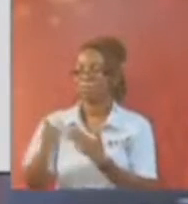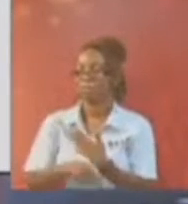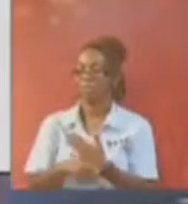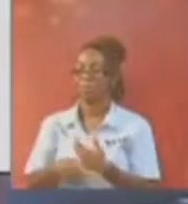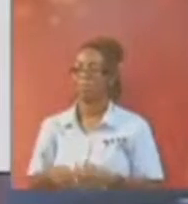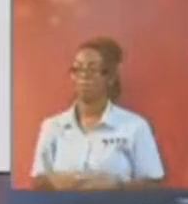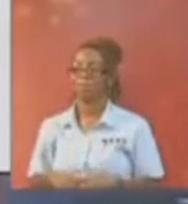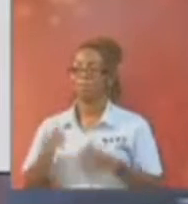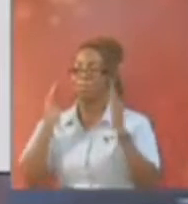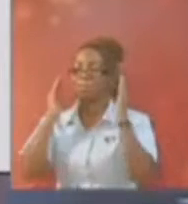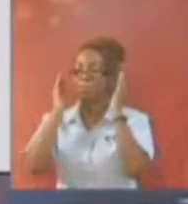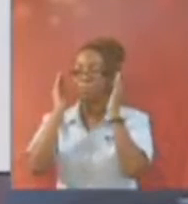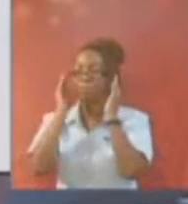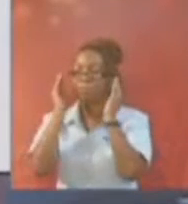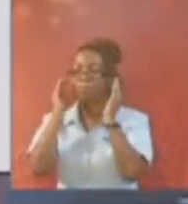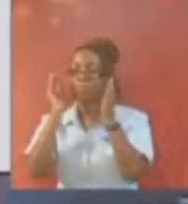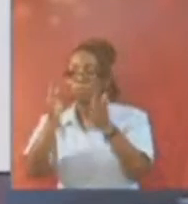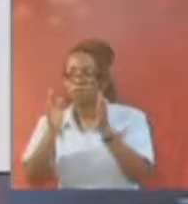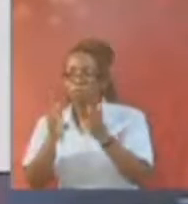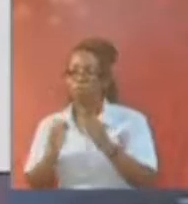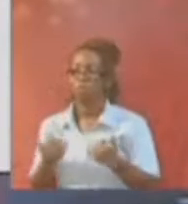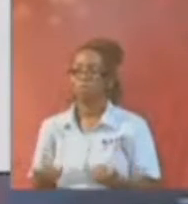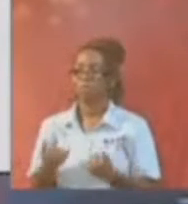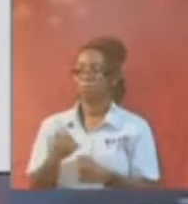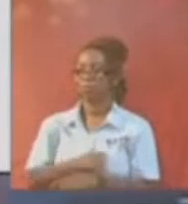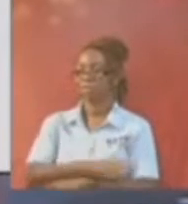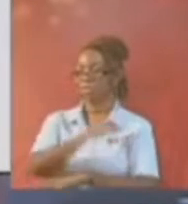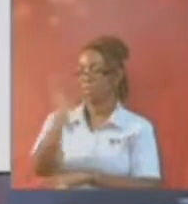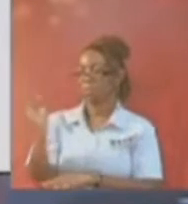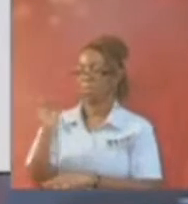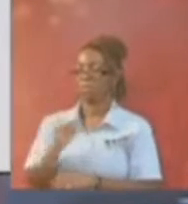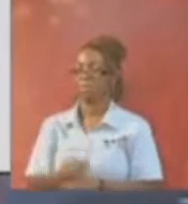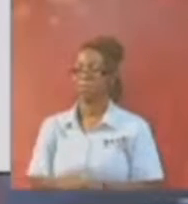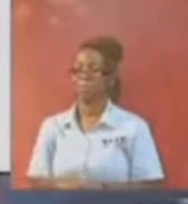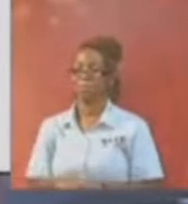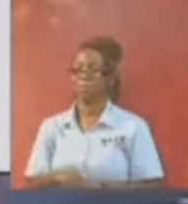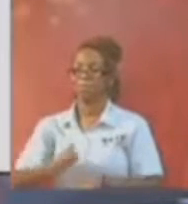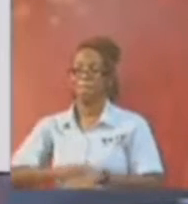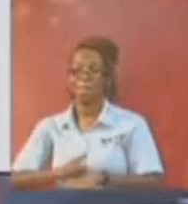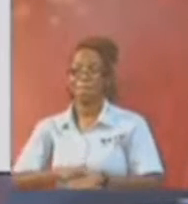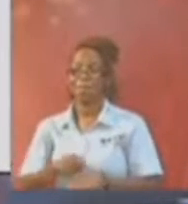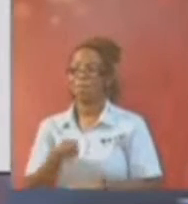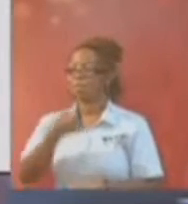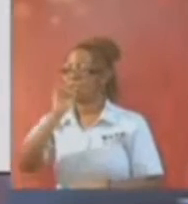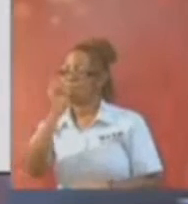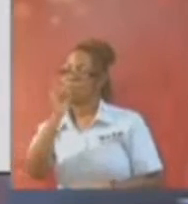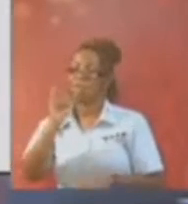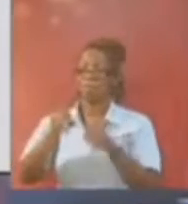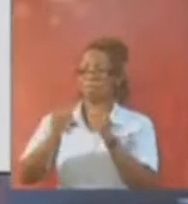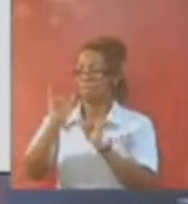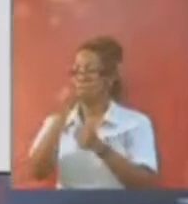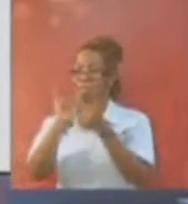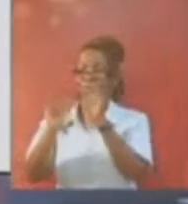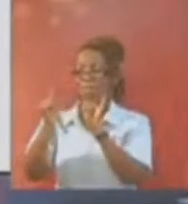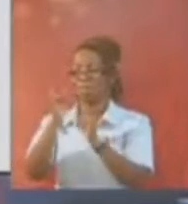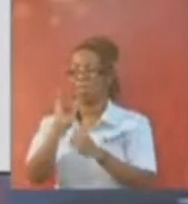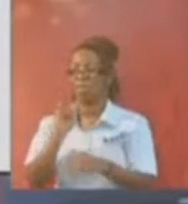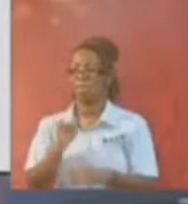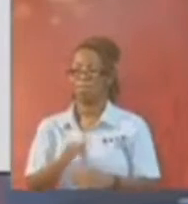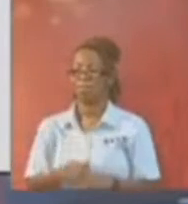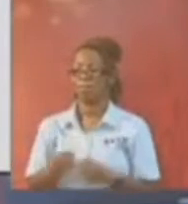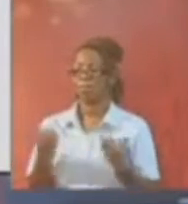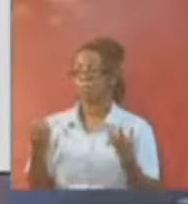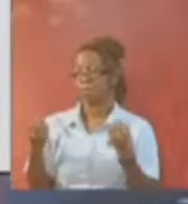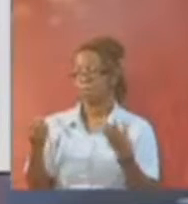by increased consumption of alcoholic beverages, and it is therefore suitable at this time to remind the public of a